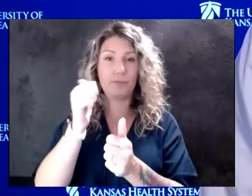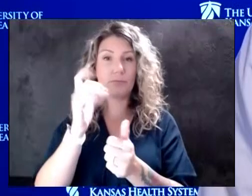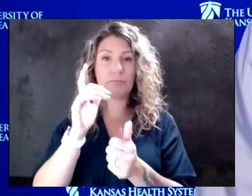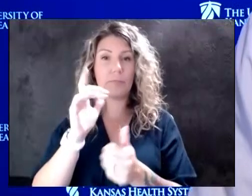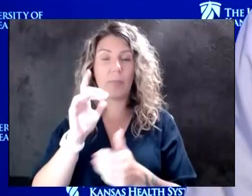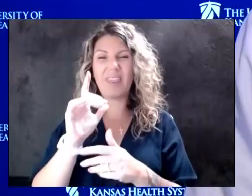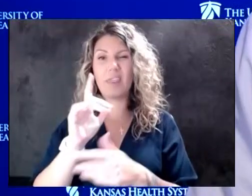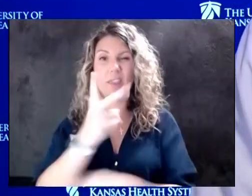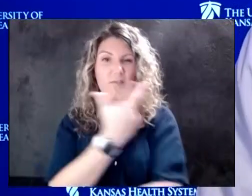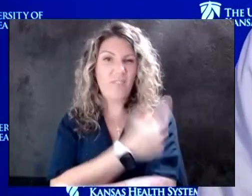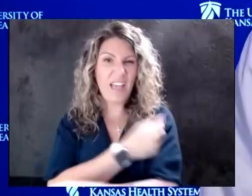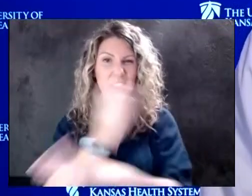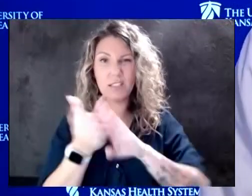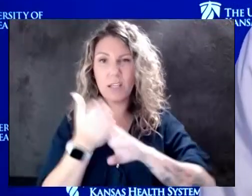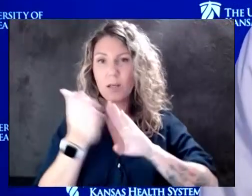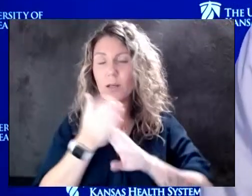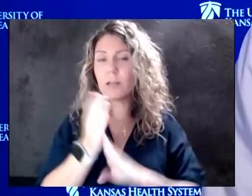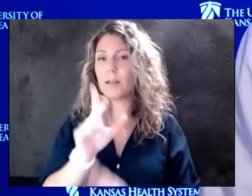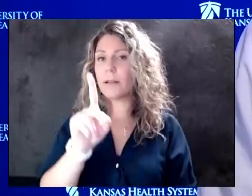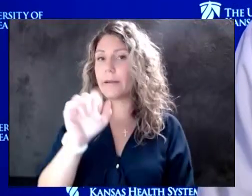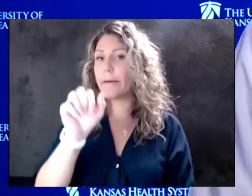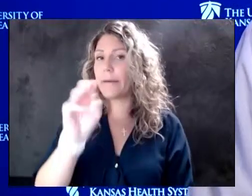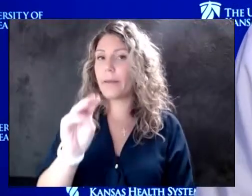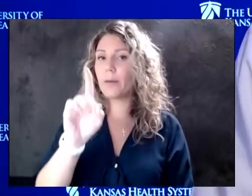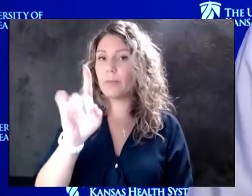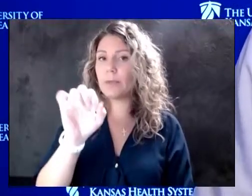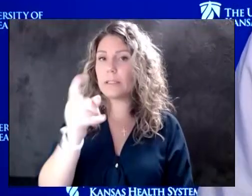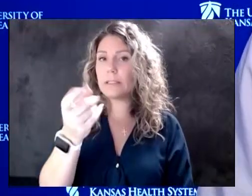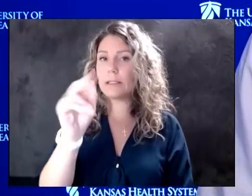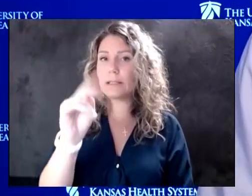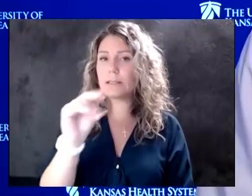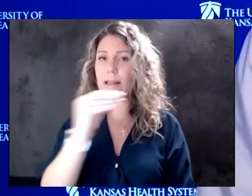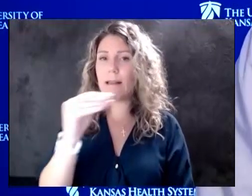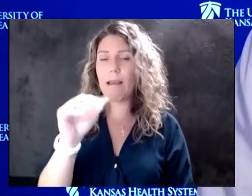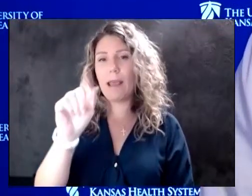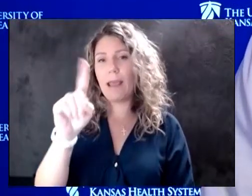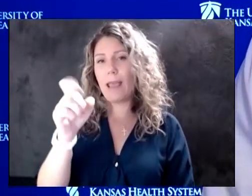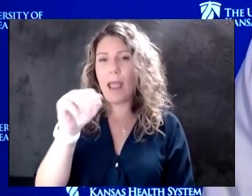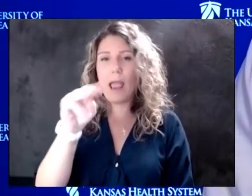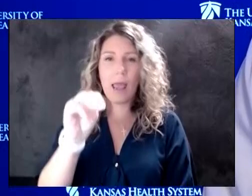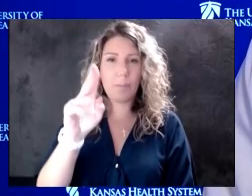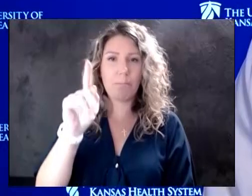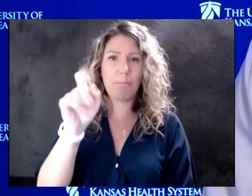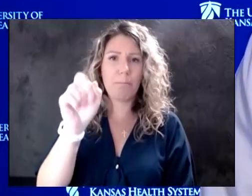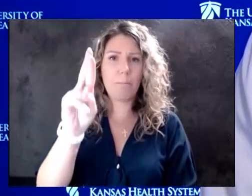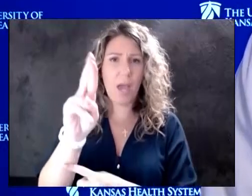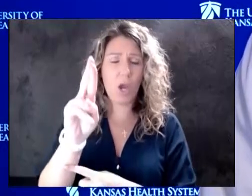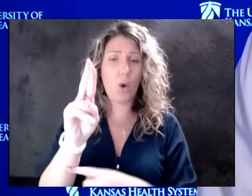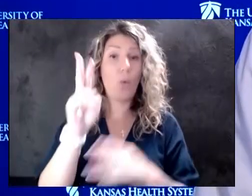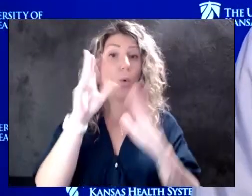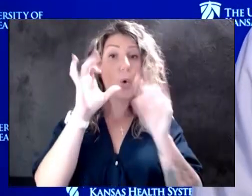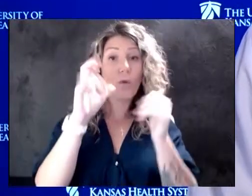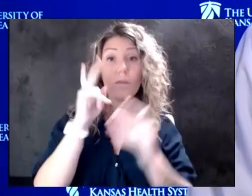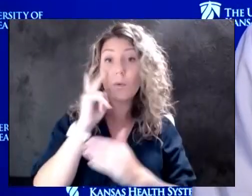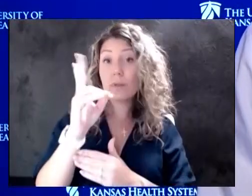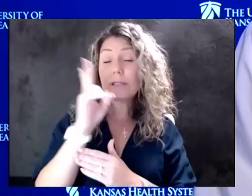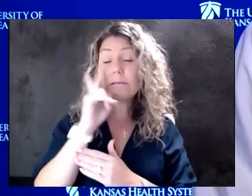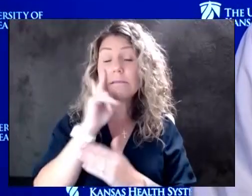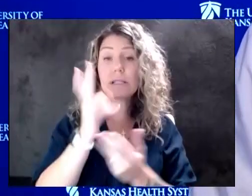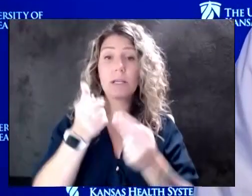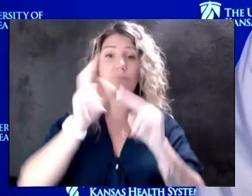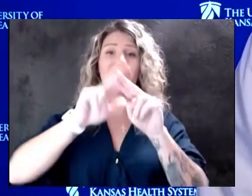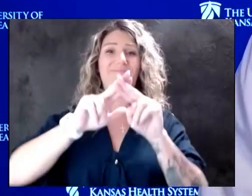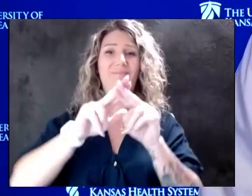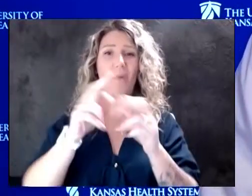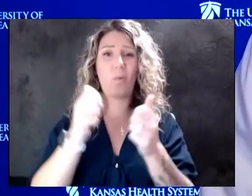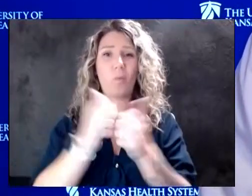operations, Kim Dixon and Adam Meyer, to see if they have seen that. Hopefully we will see an uptick, though, because of the new approval. And again, hopefully that pushes some